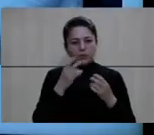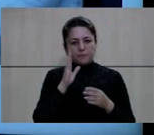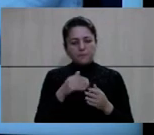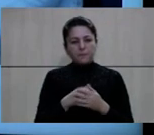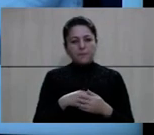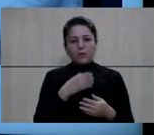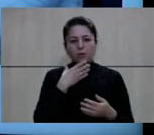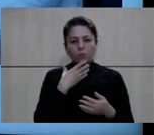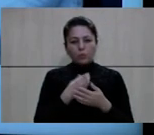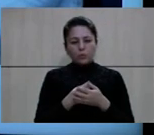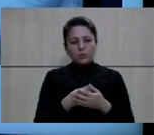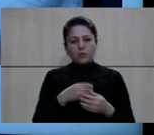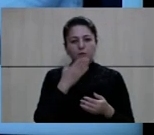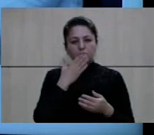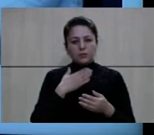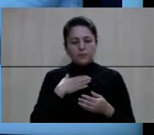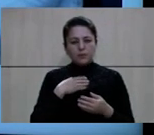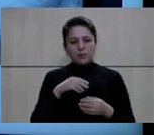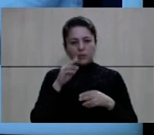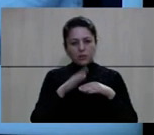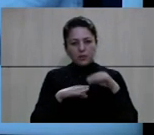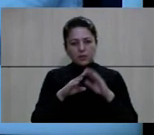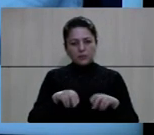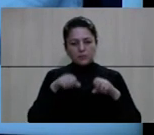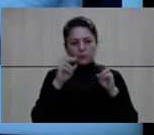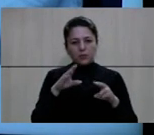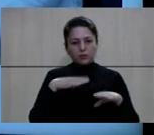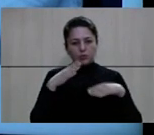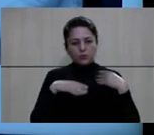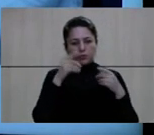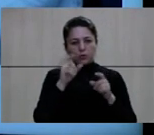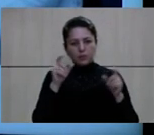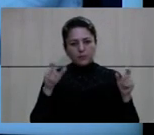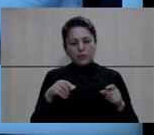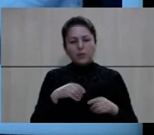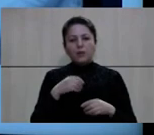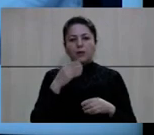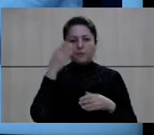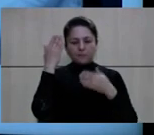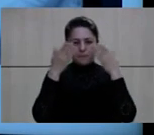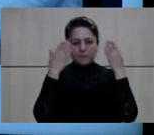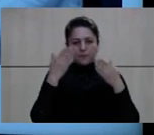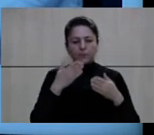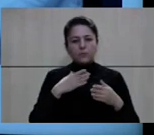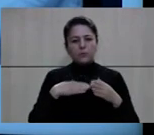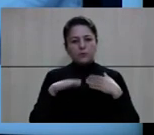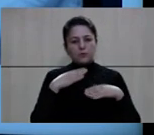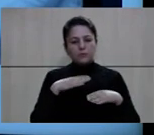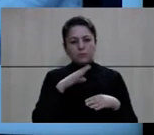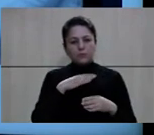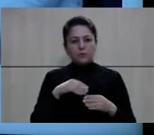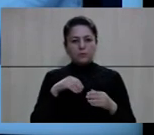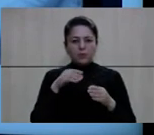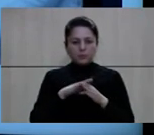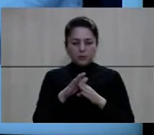O'z sevgan kasb bilan shug'ullanuvchi kishiga zavq, shijoat, rag'bat hamda ma'naviy ozuqa beradi.